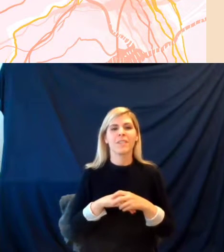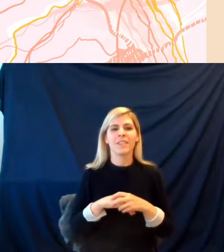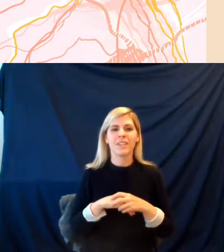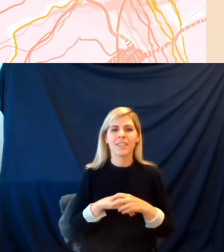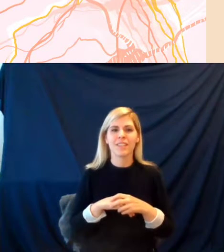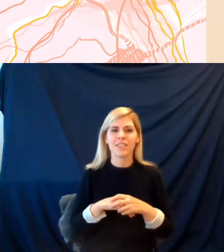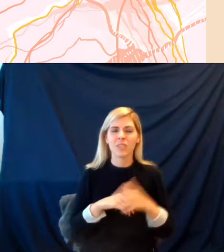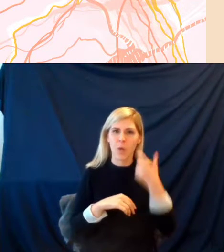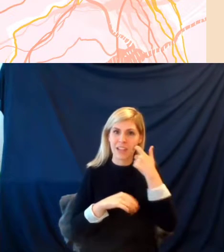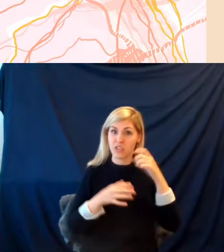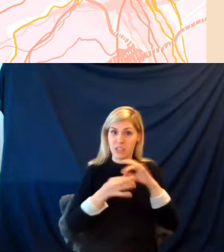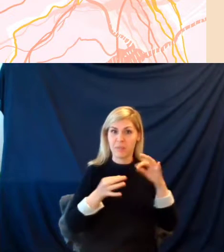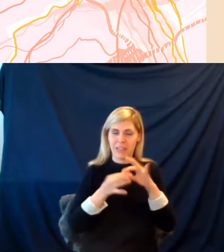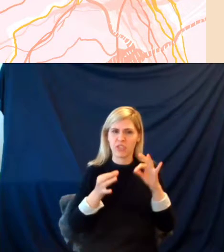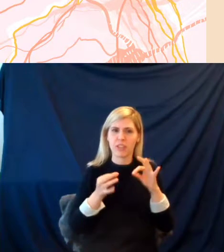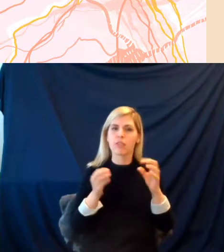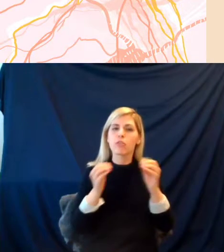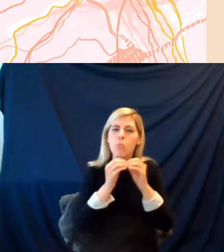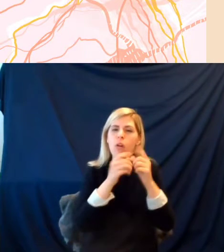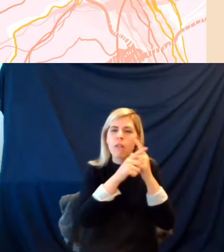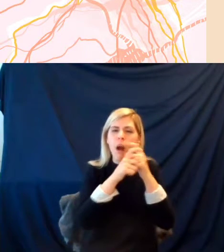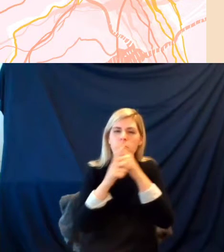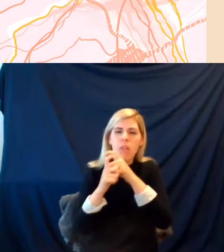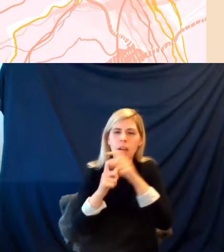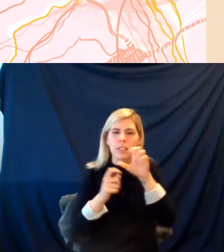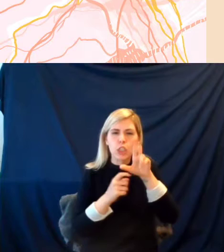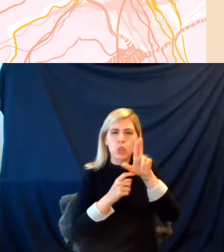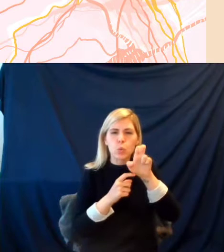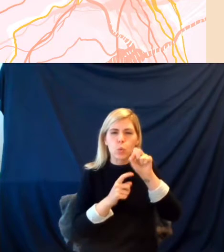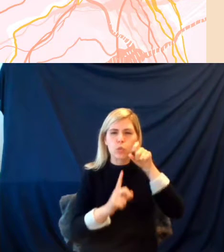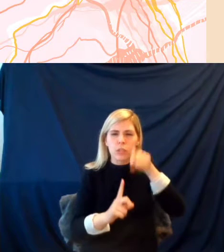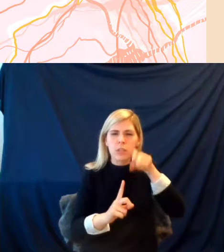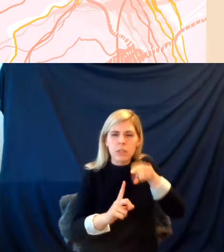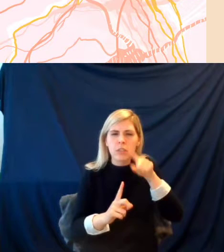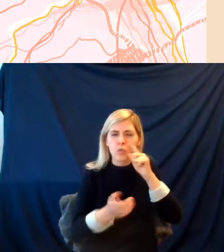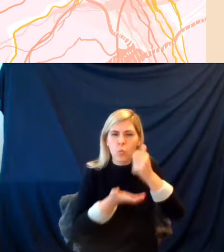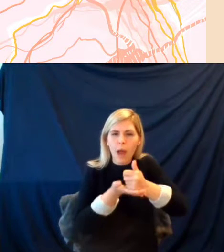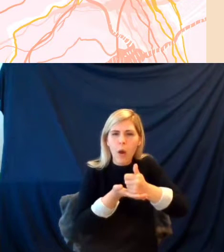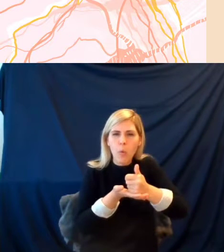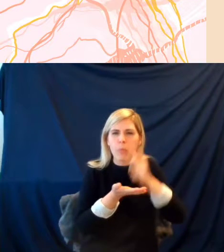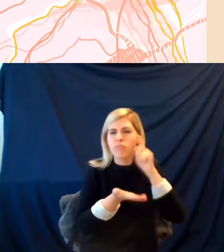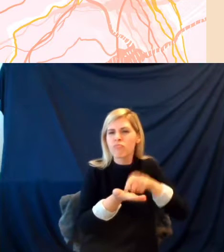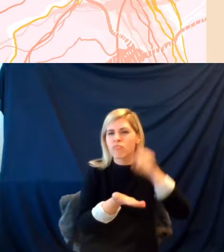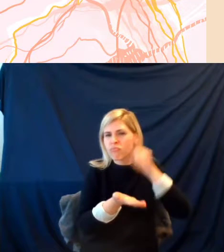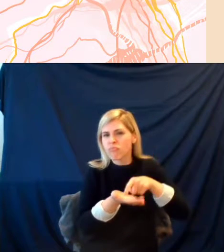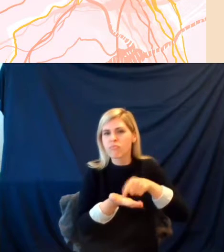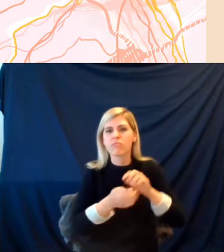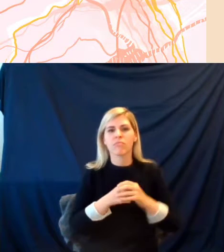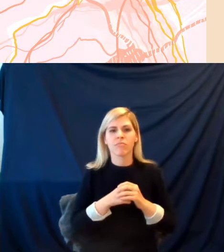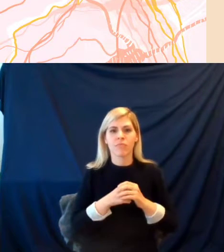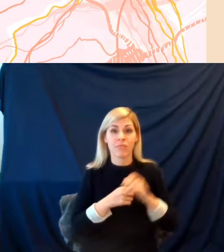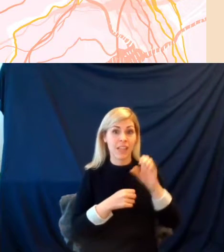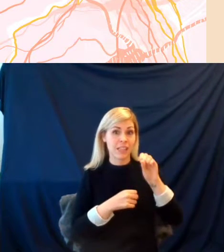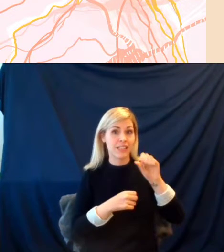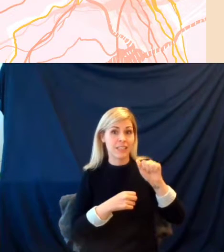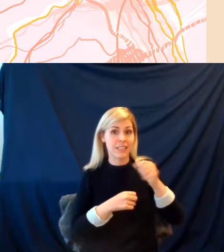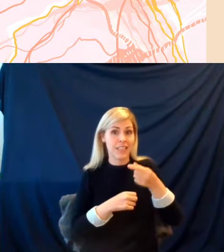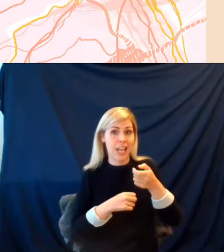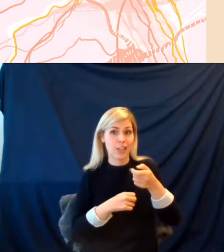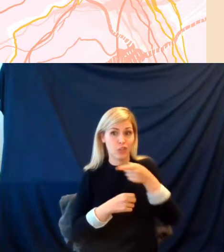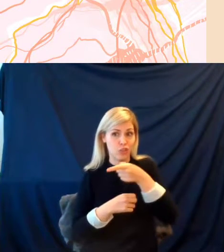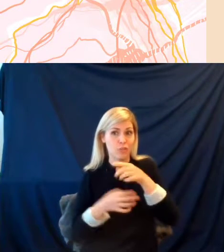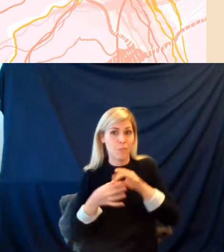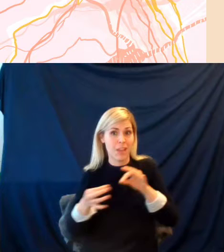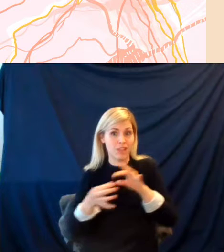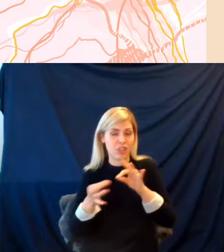saying, there's lots of more complex cues that would be more valuable for us to detect. And as Sage was mentioning,